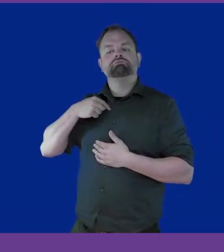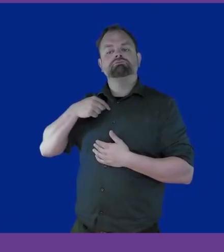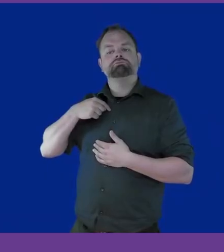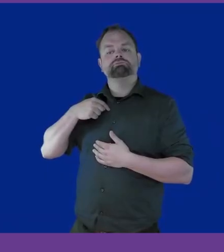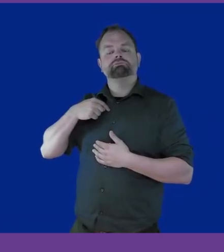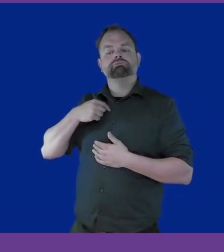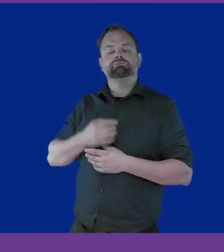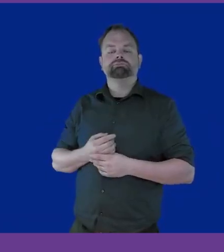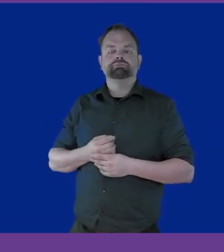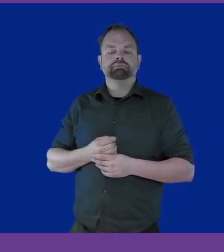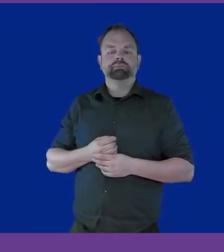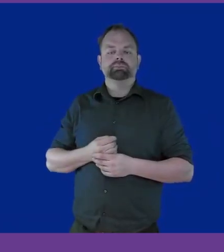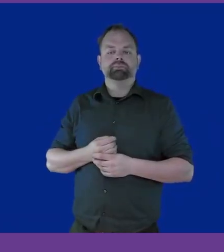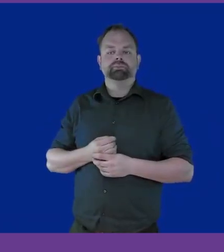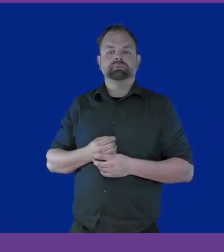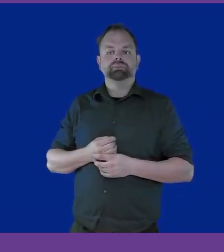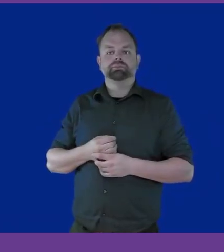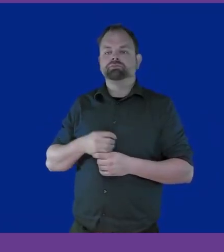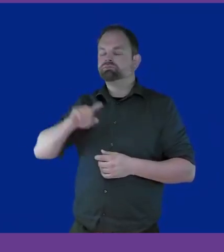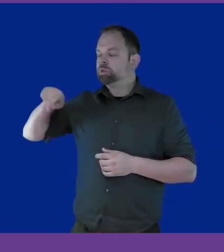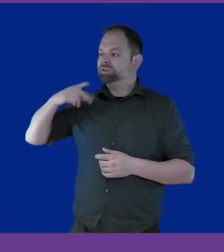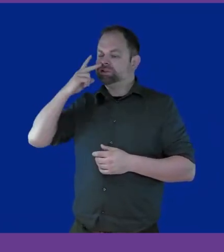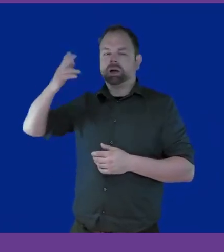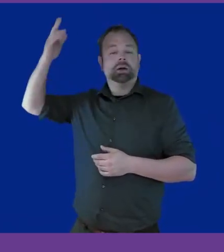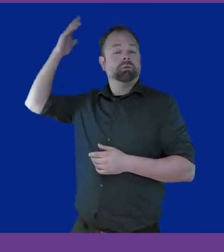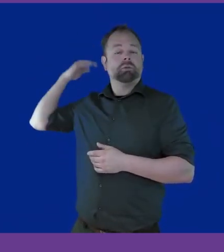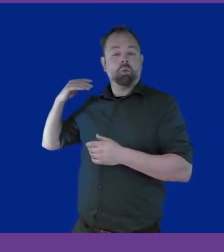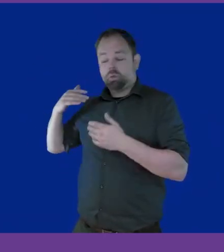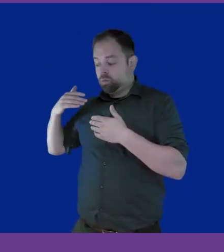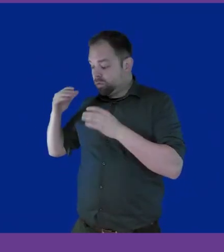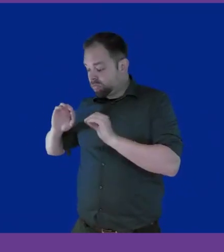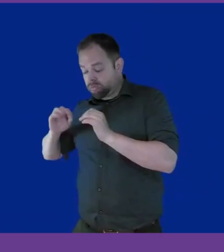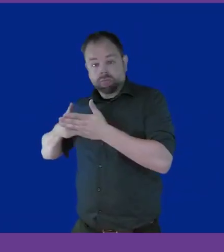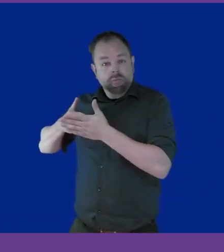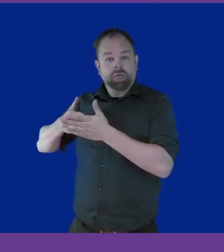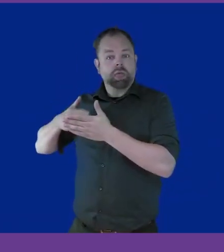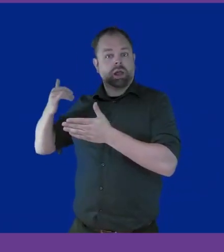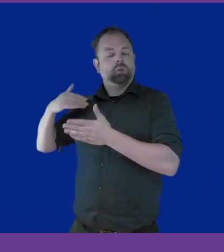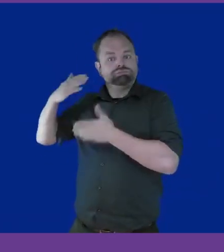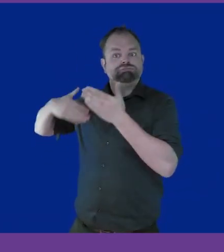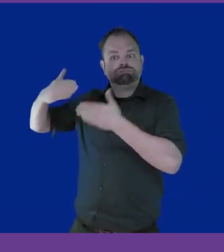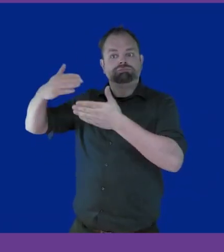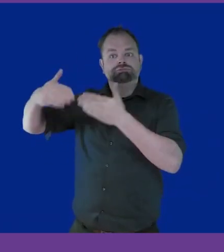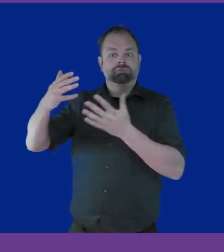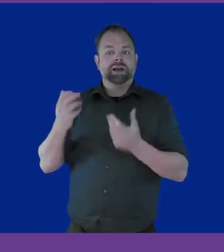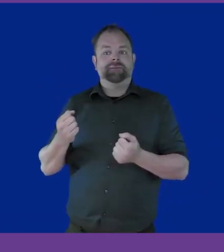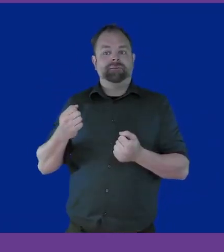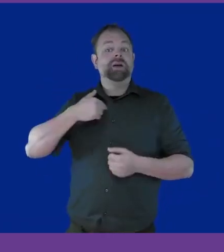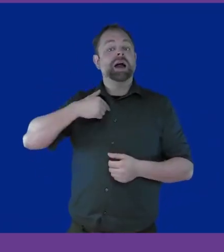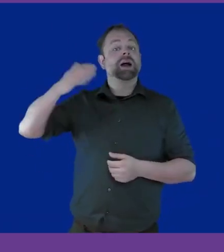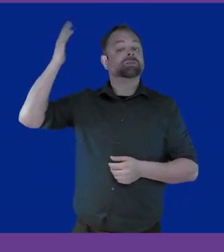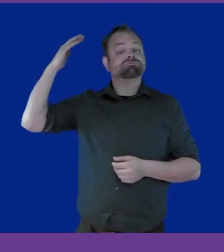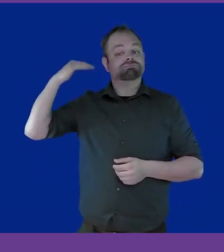small child and walked with her to the grocery store, this was more of an obstacle course for visually impaired. It was really